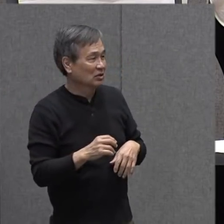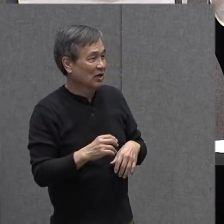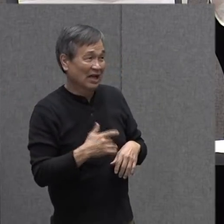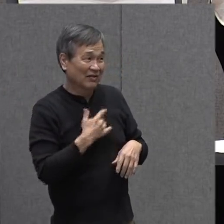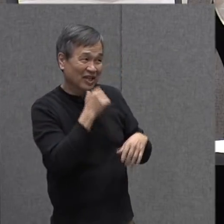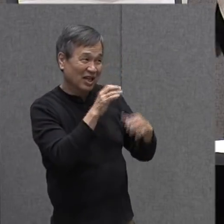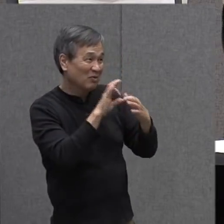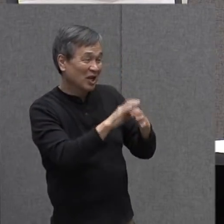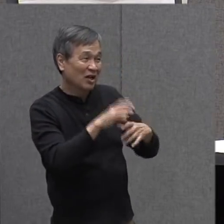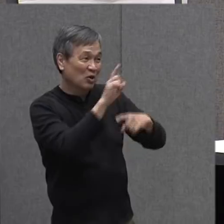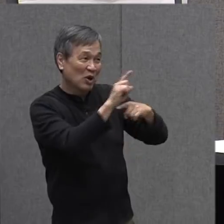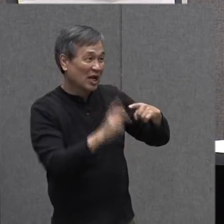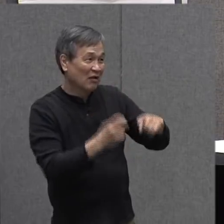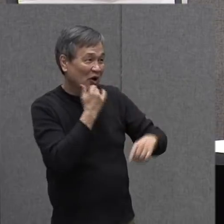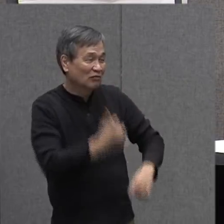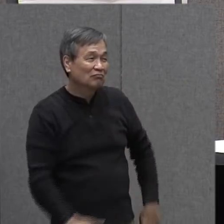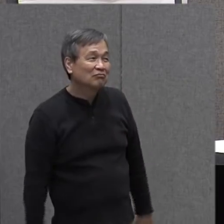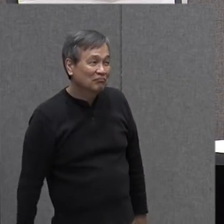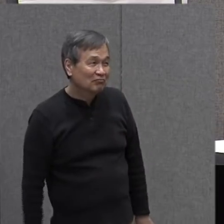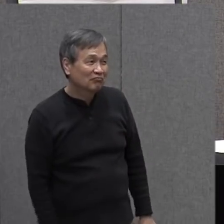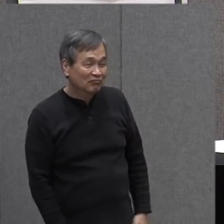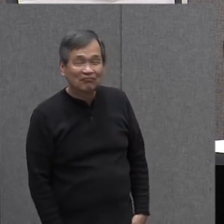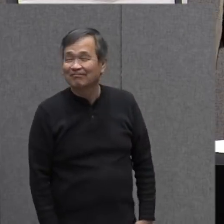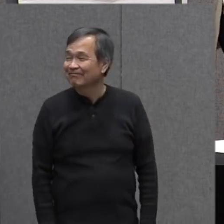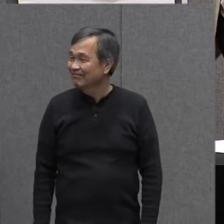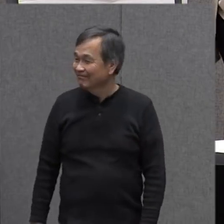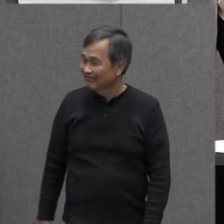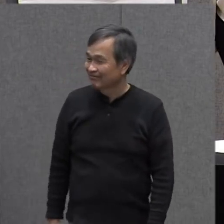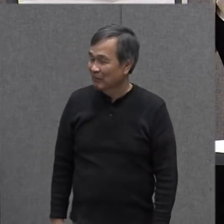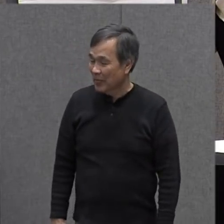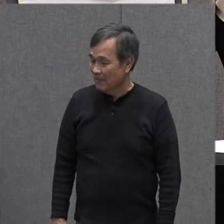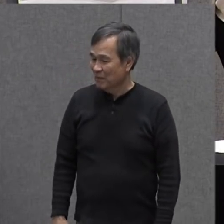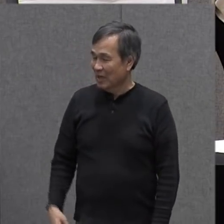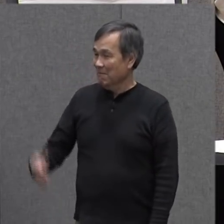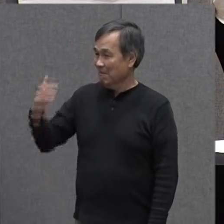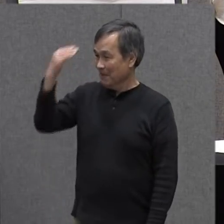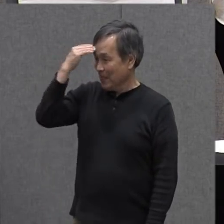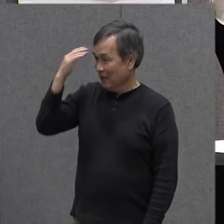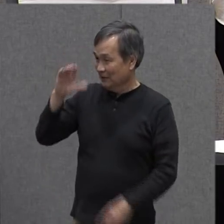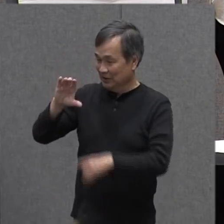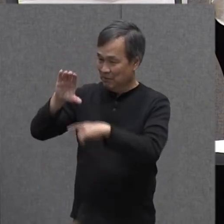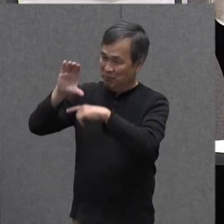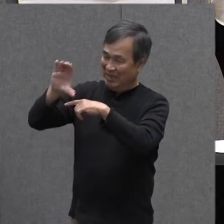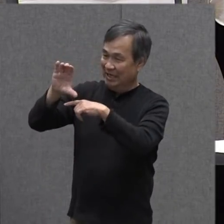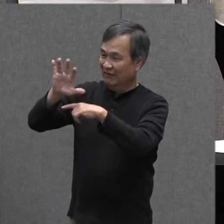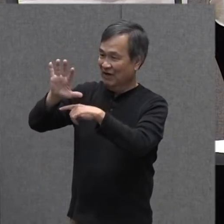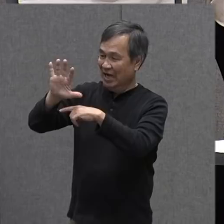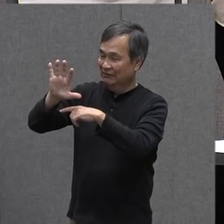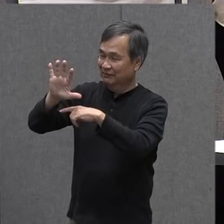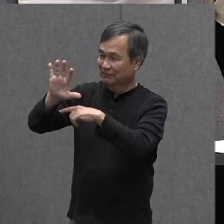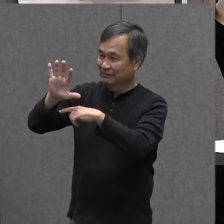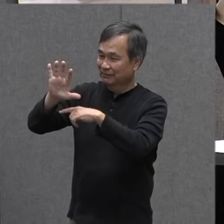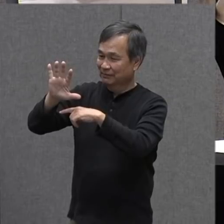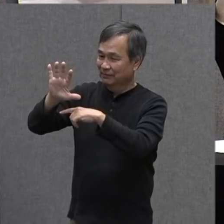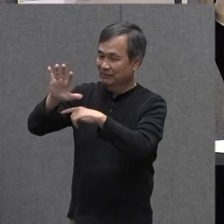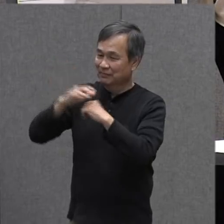is gravity? Why don't we fall off the Earth? Why is gravity